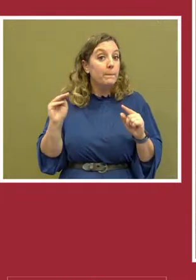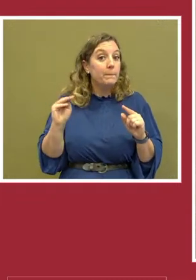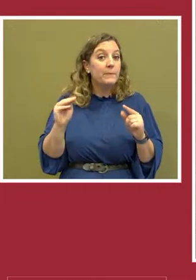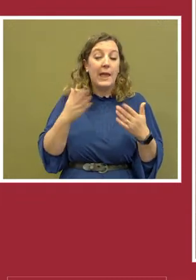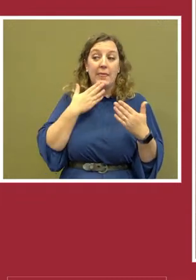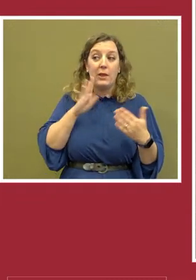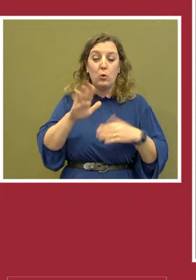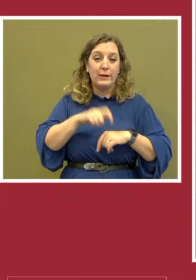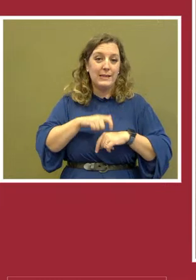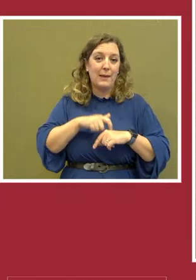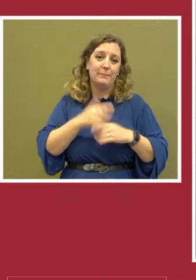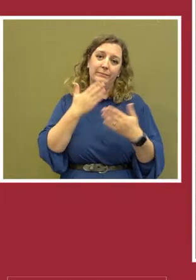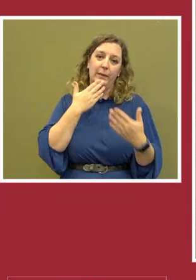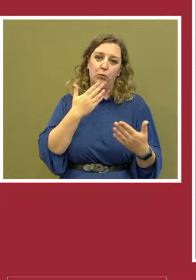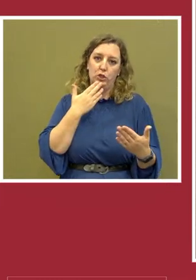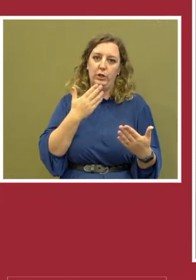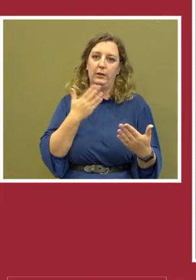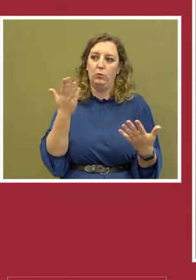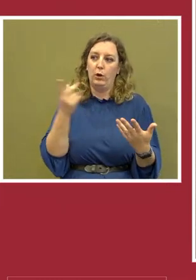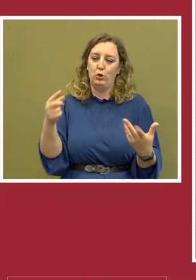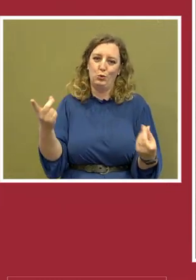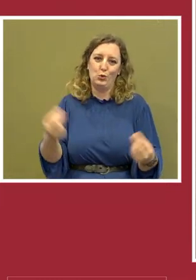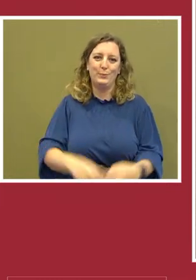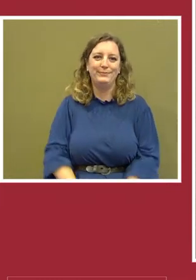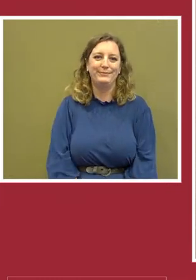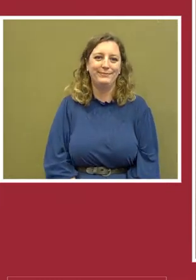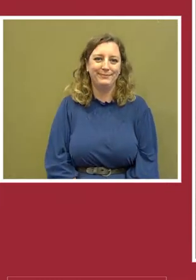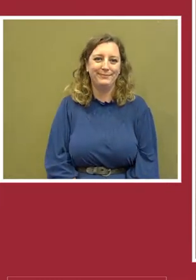Thank you for your time, and I appreciate what you guys do.